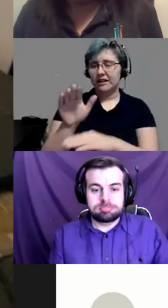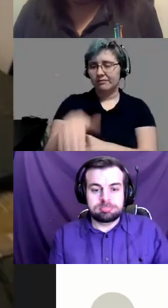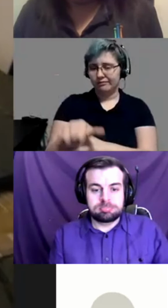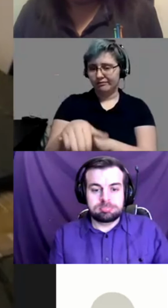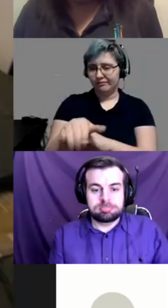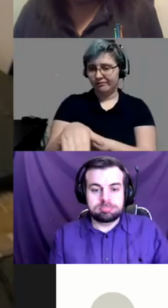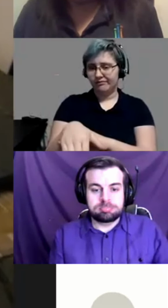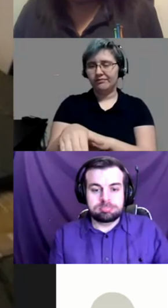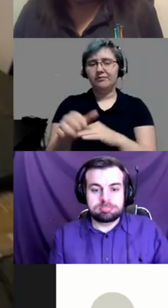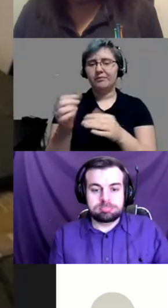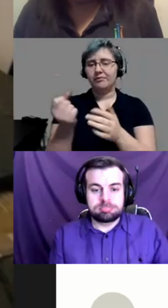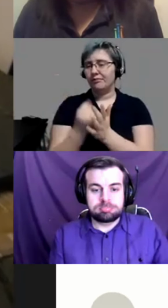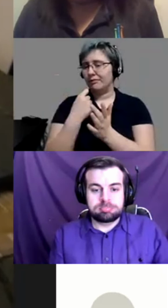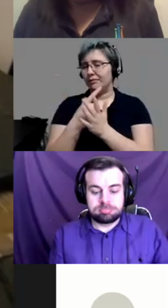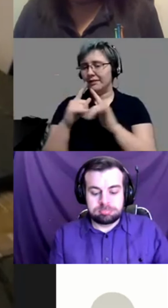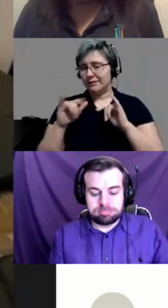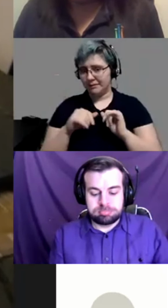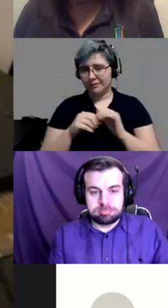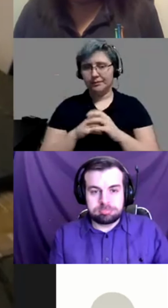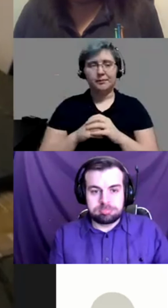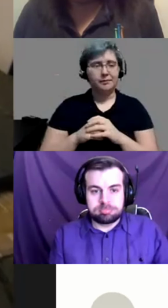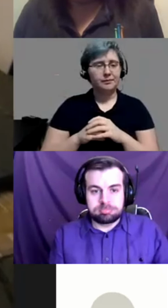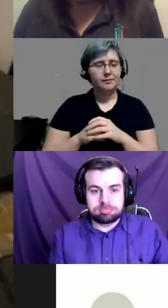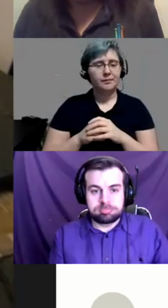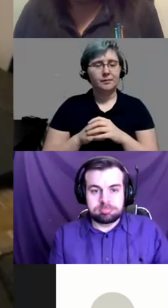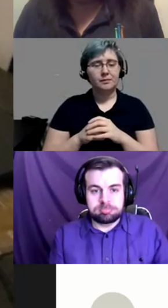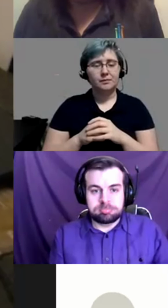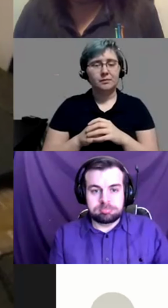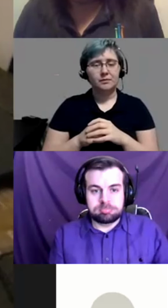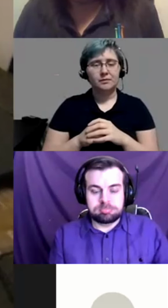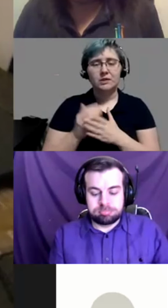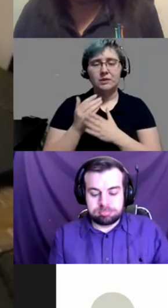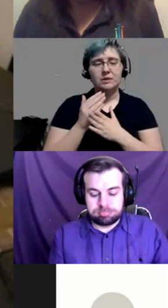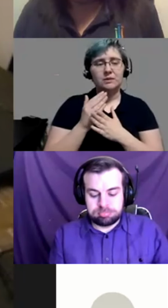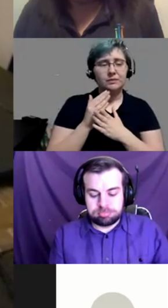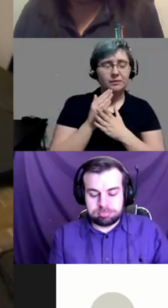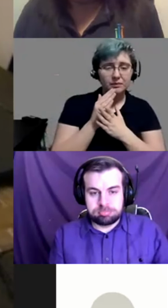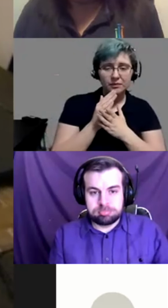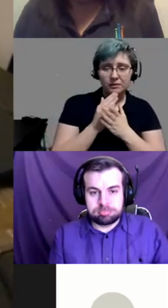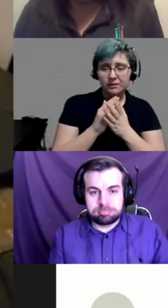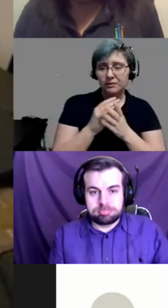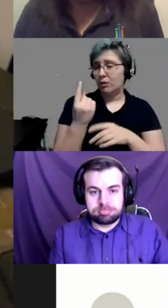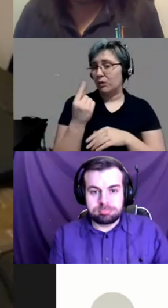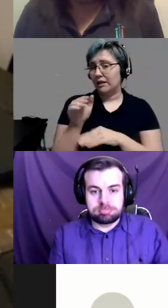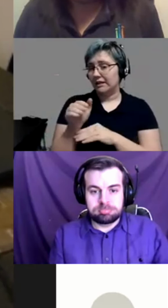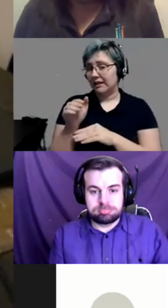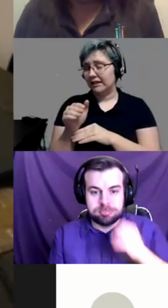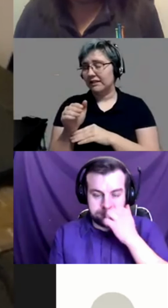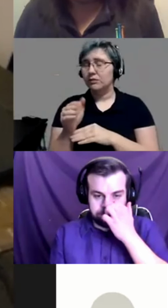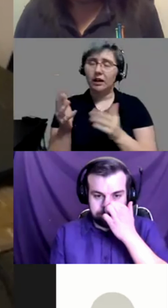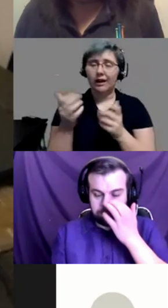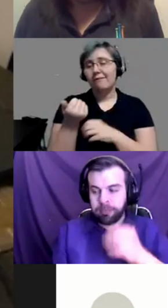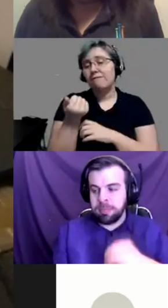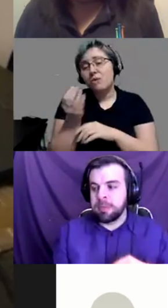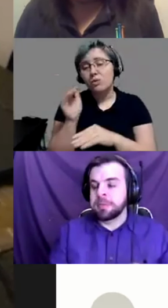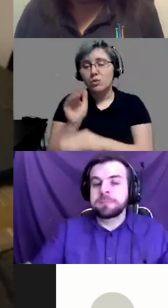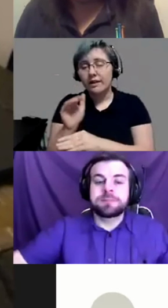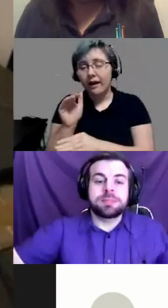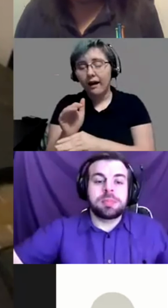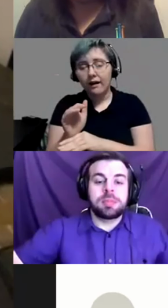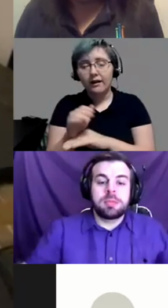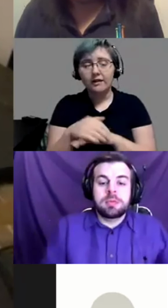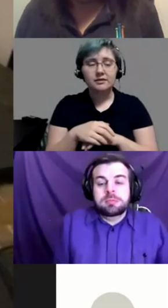And so I take just one at night, a couple at night, and like one in